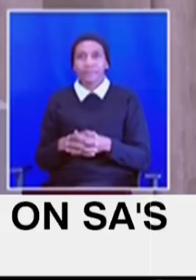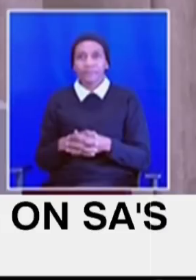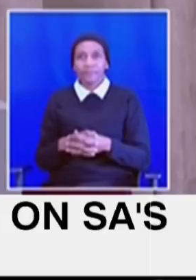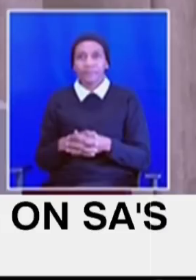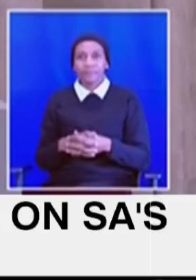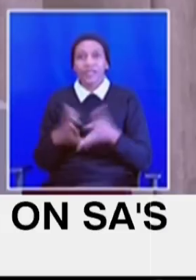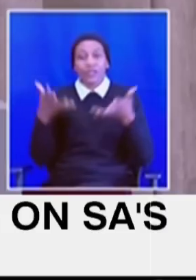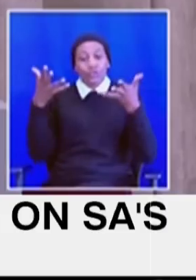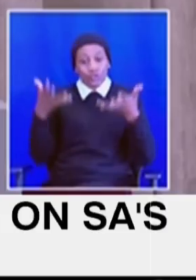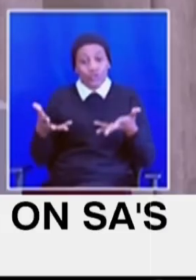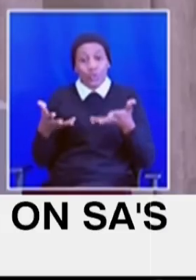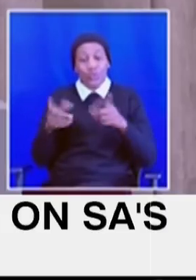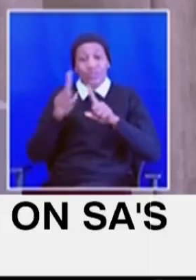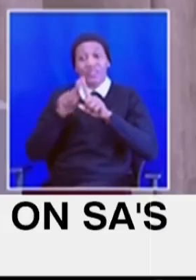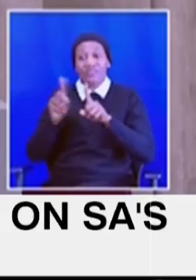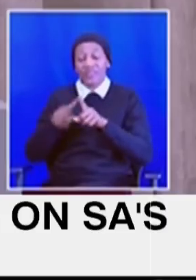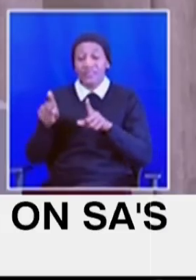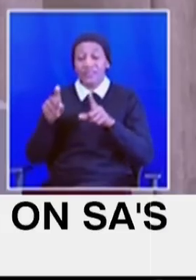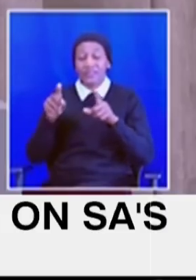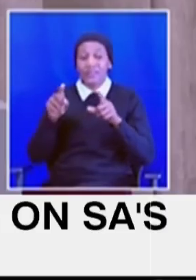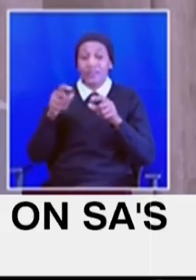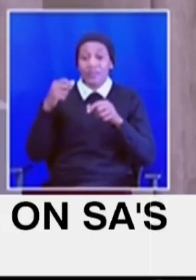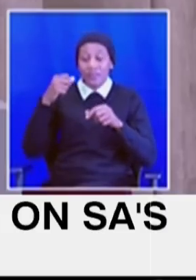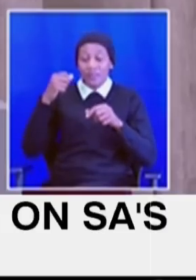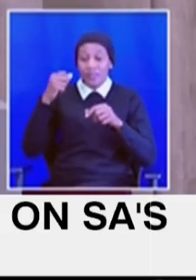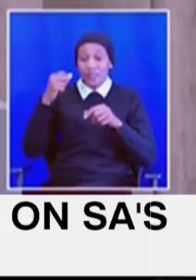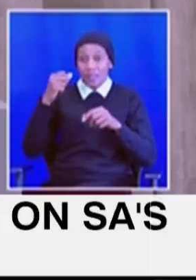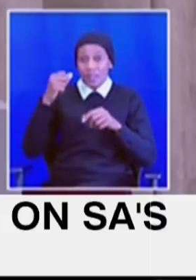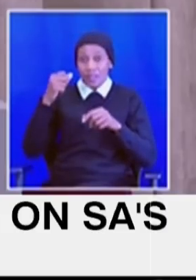Acknowledging that coalition governments have not been